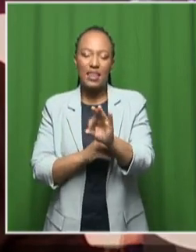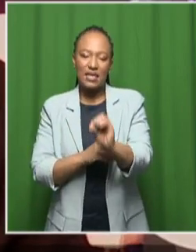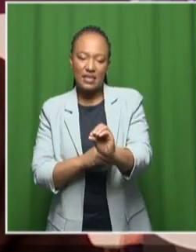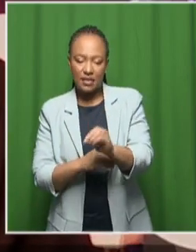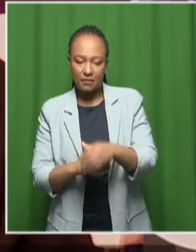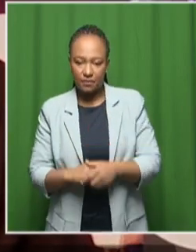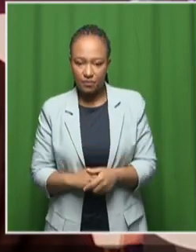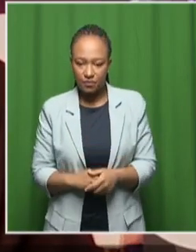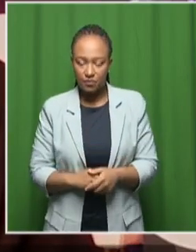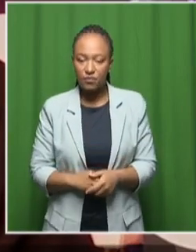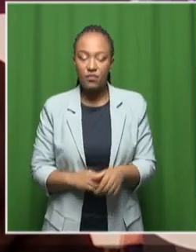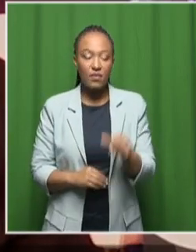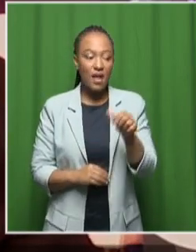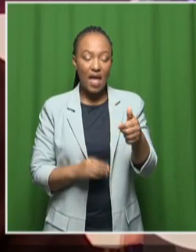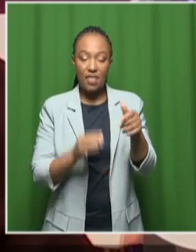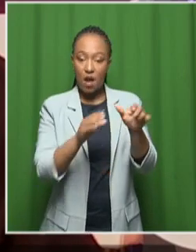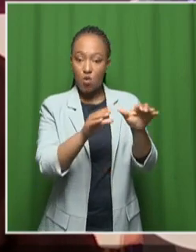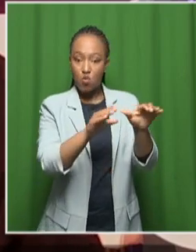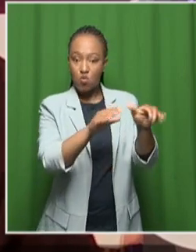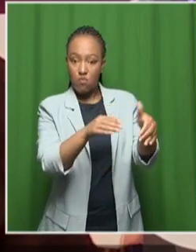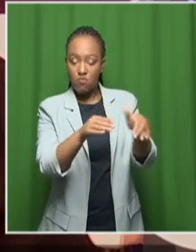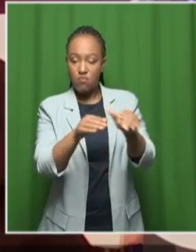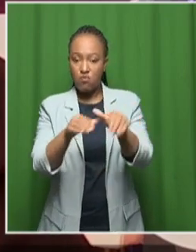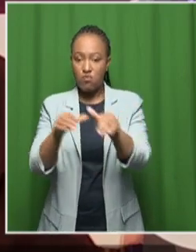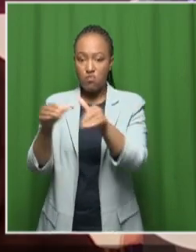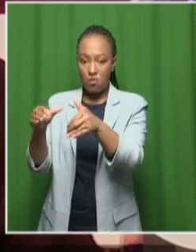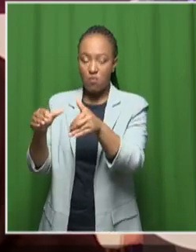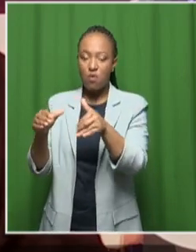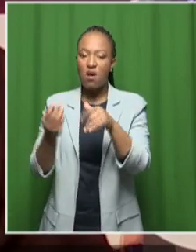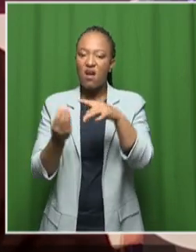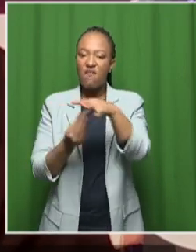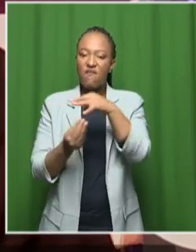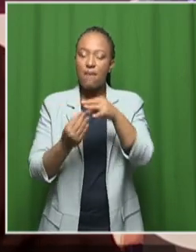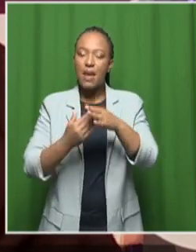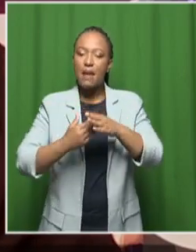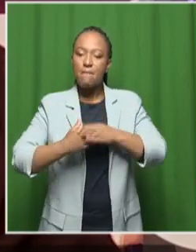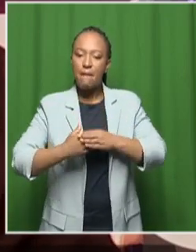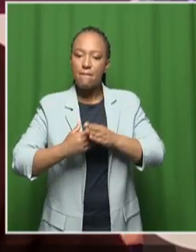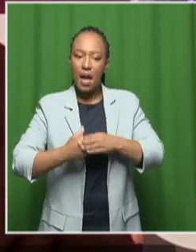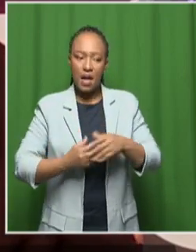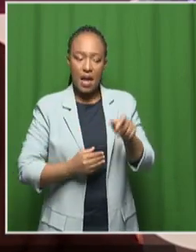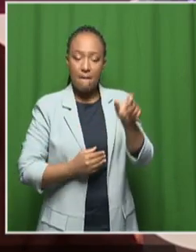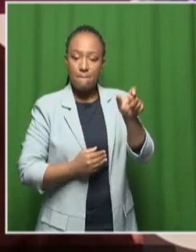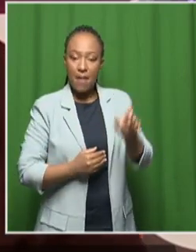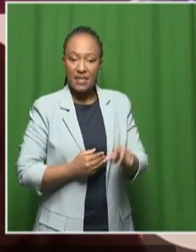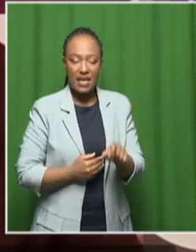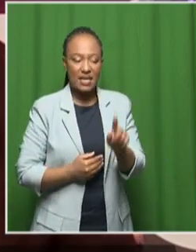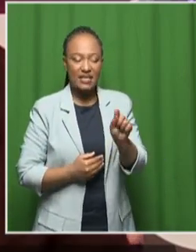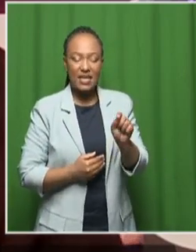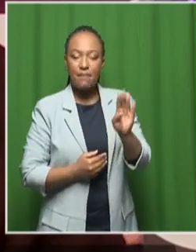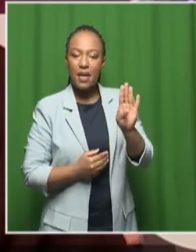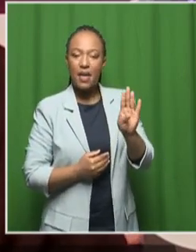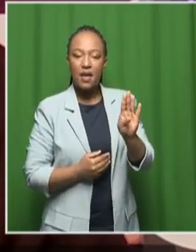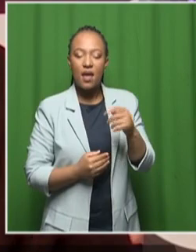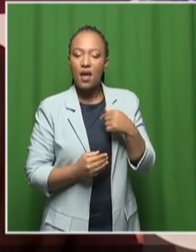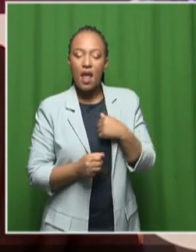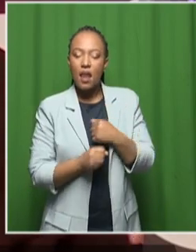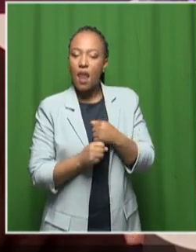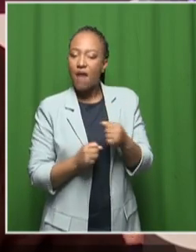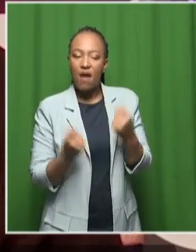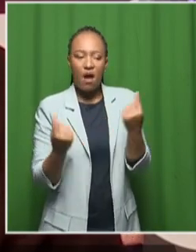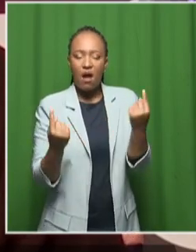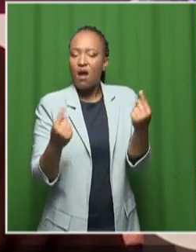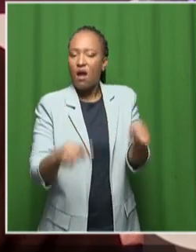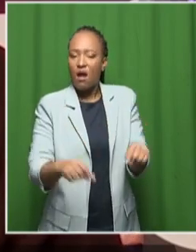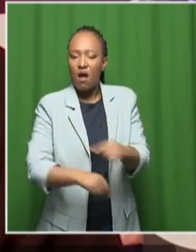TB prevention therapy, especially family members of a person with TB. They do not come forth to the hospitals